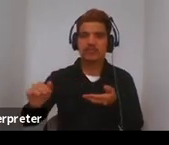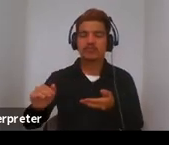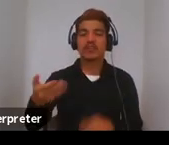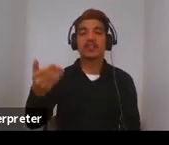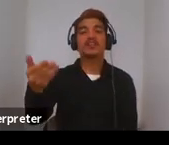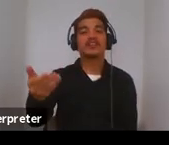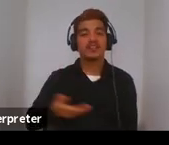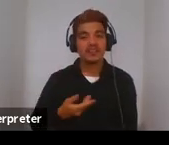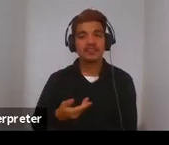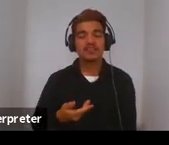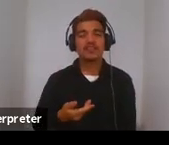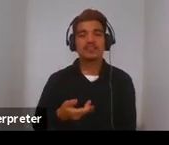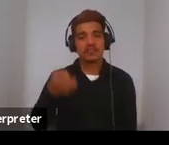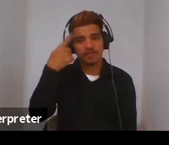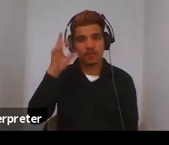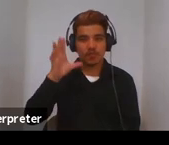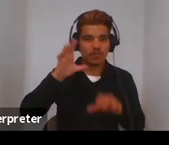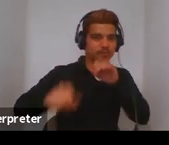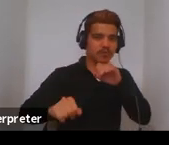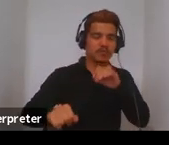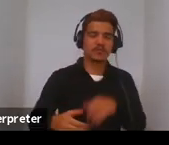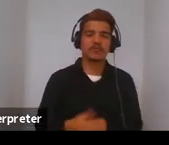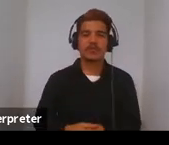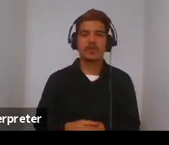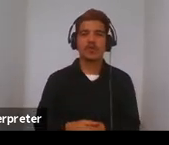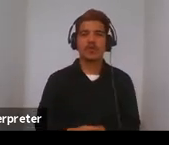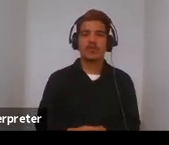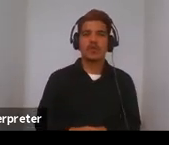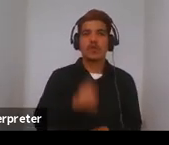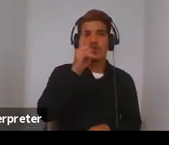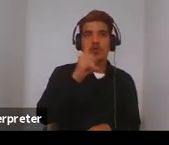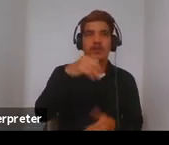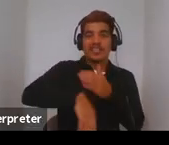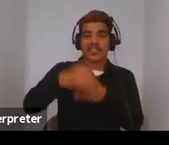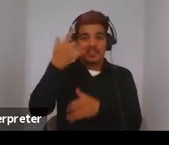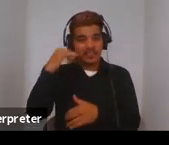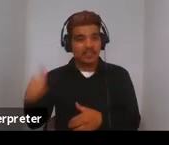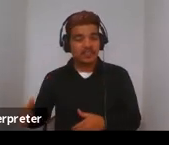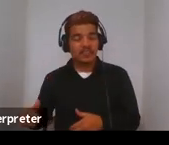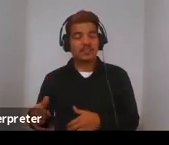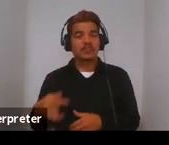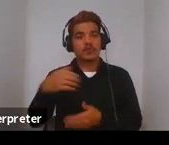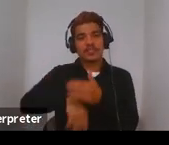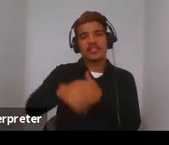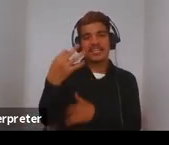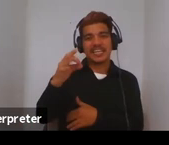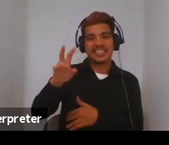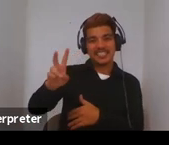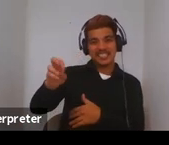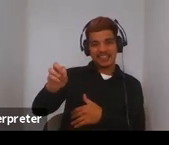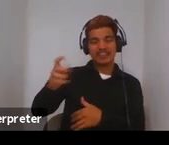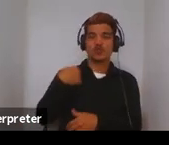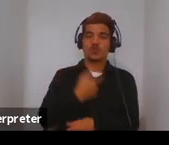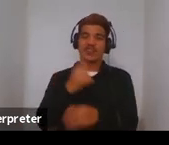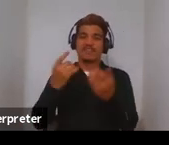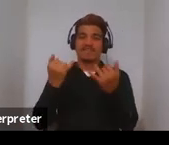invitation for rape. One of the things in California, only in the 1970s did we finally